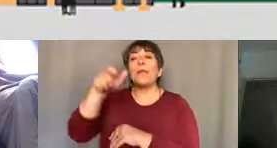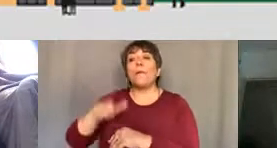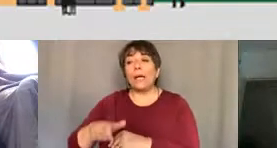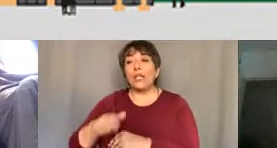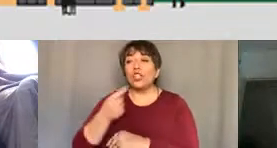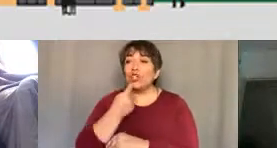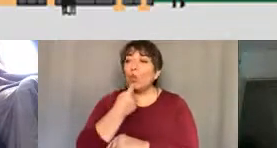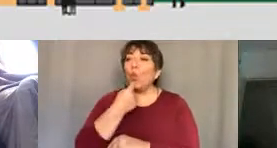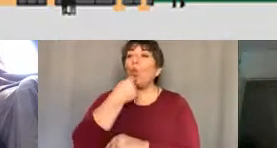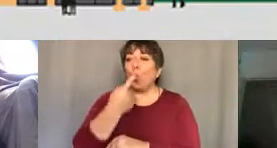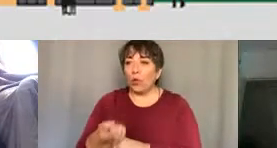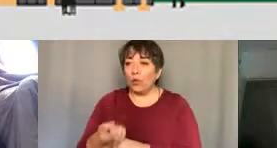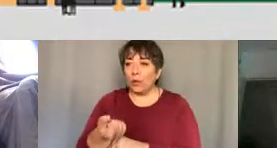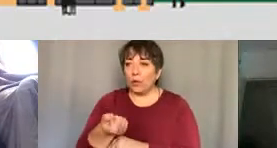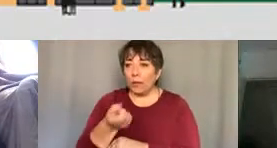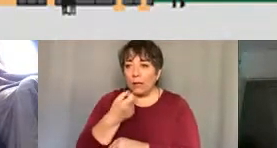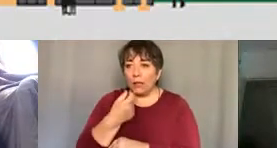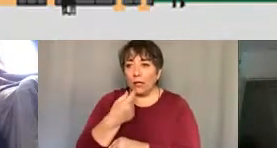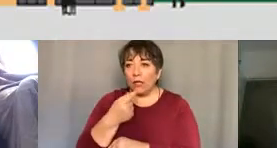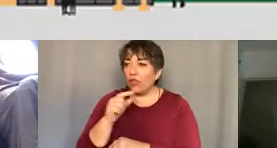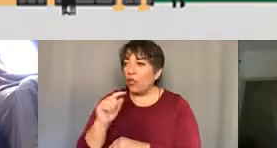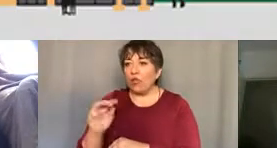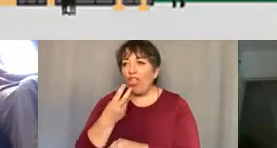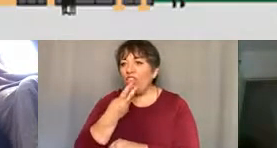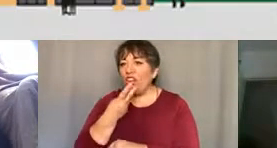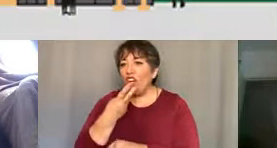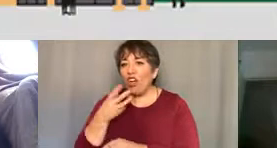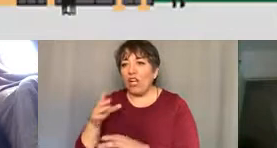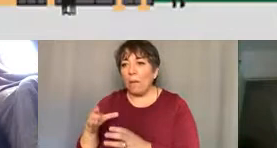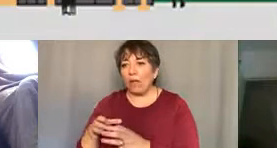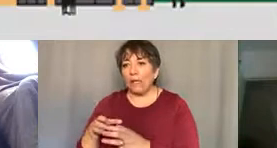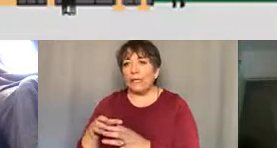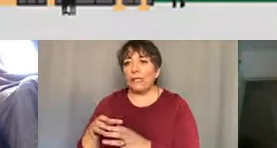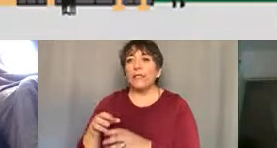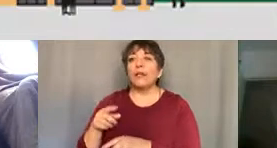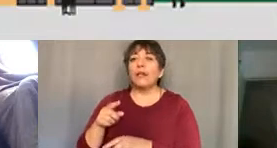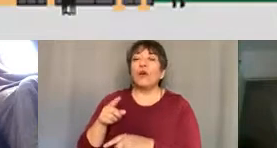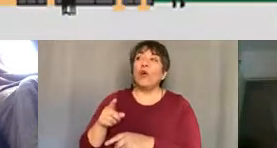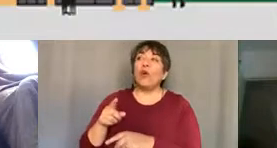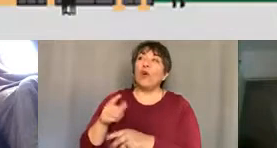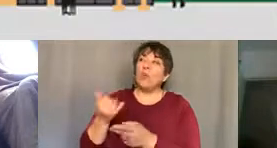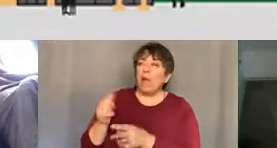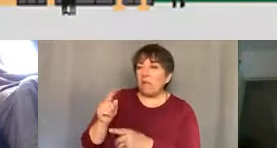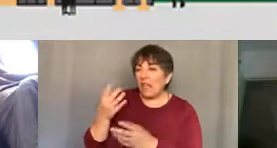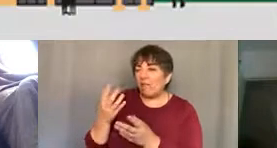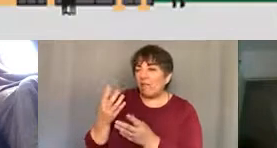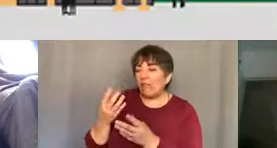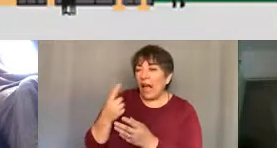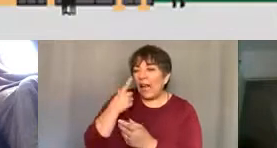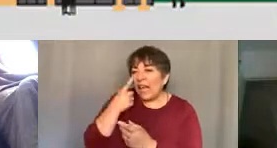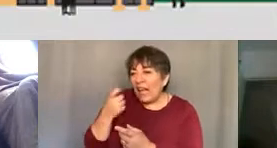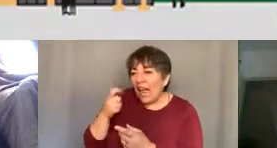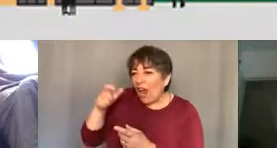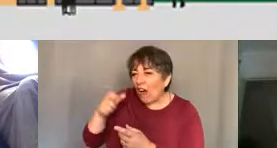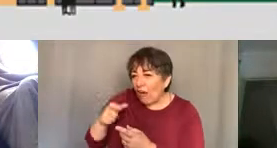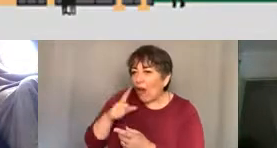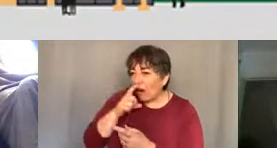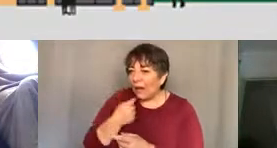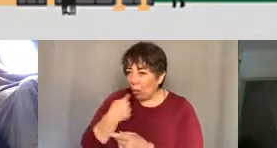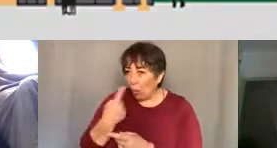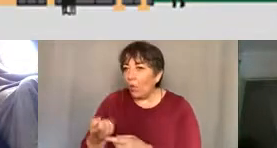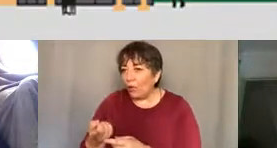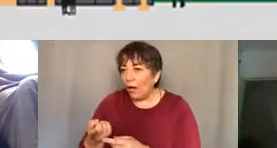them, or in some circumstances where someone needs some help, then there were special exemptions put in place so that the pharmacy could